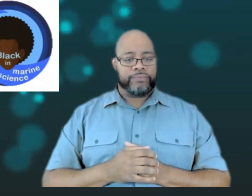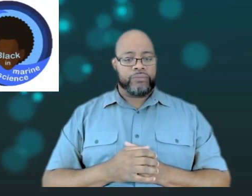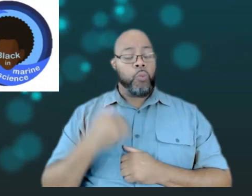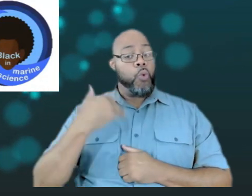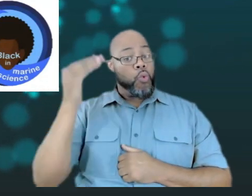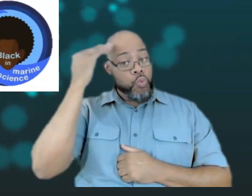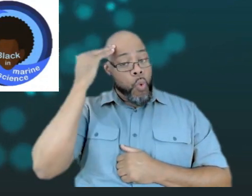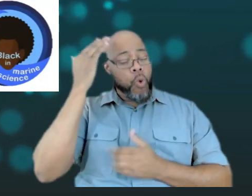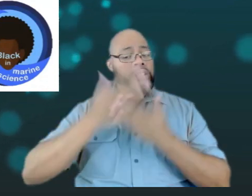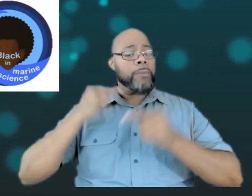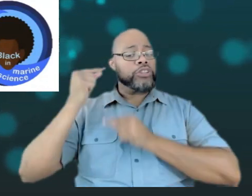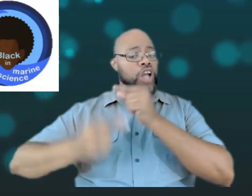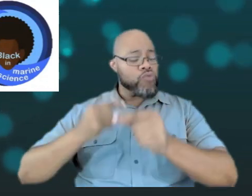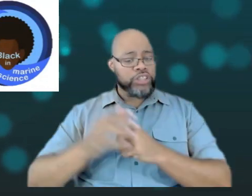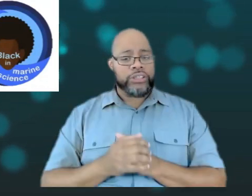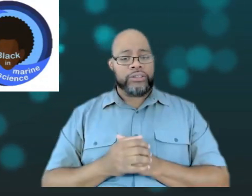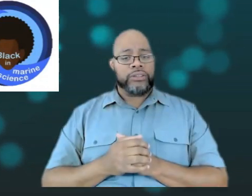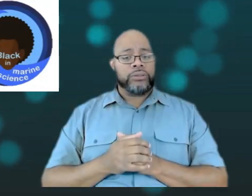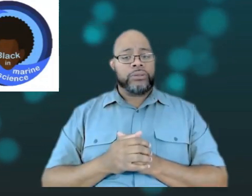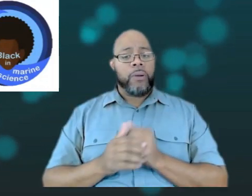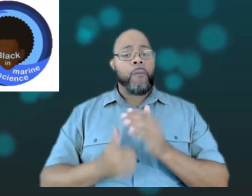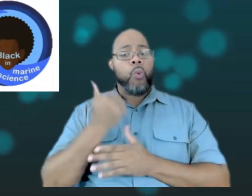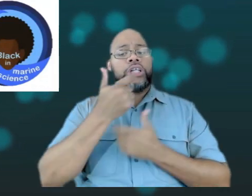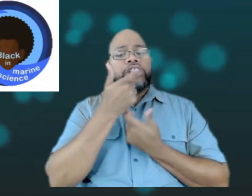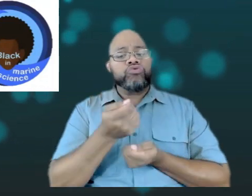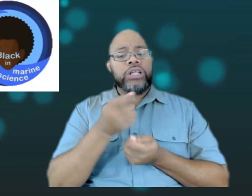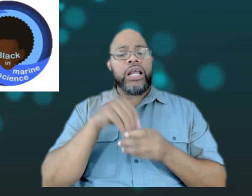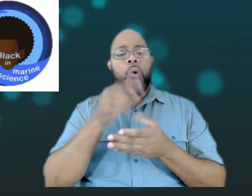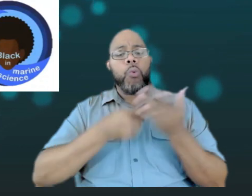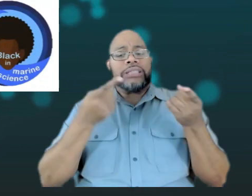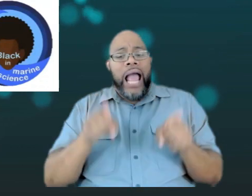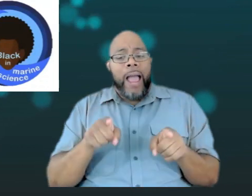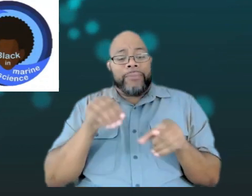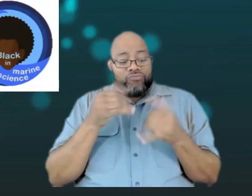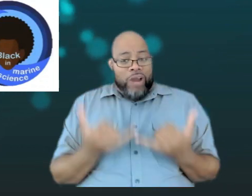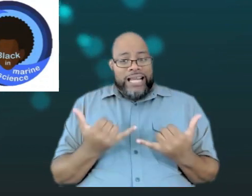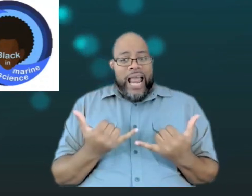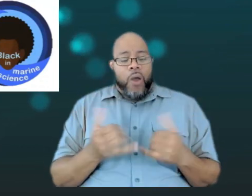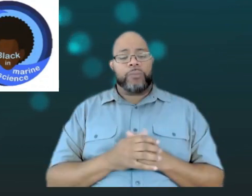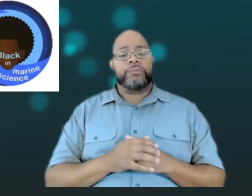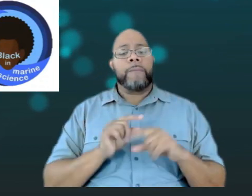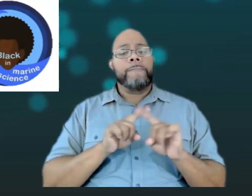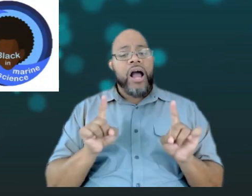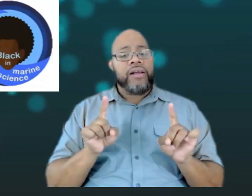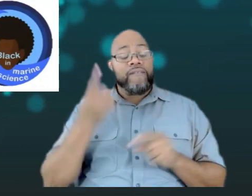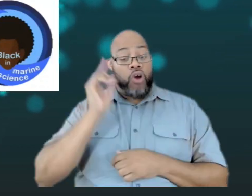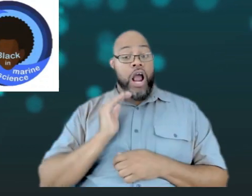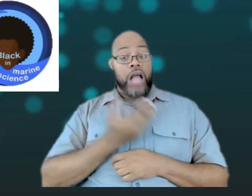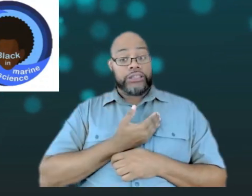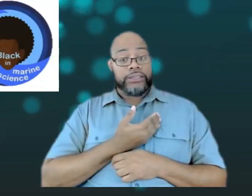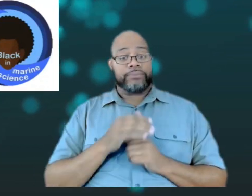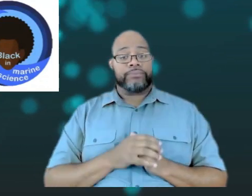We know that some generations are mostly interested in what is happening in the present, but for